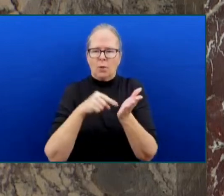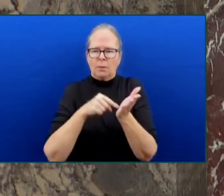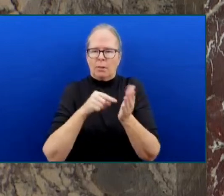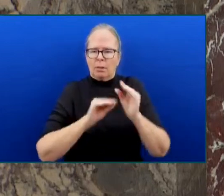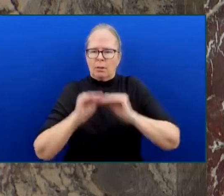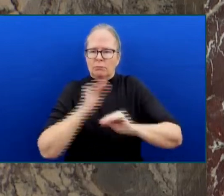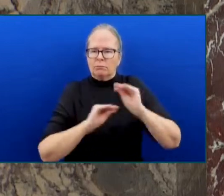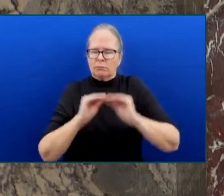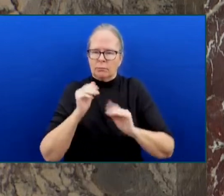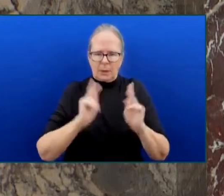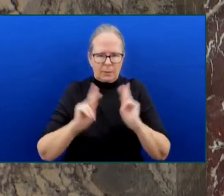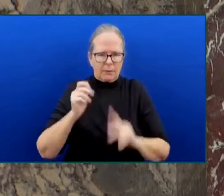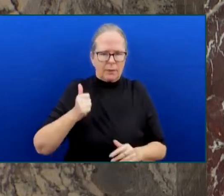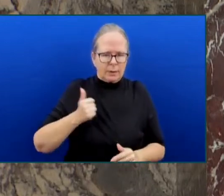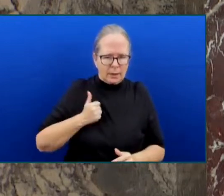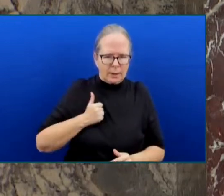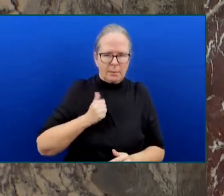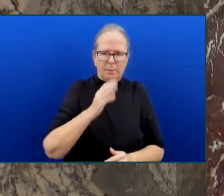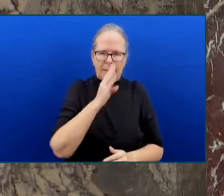member opposite has to say. Thank you.